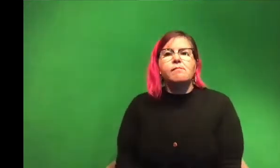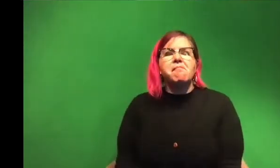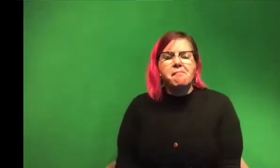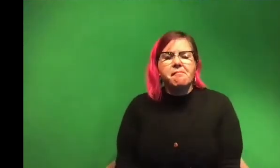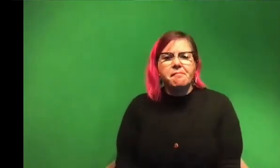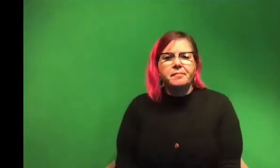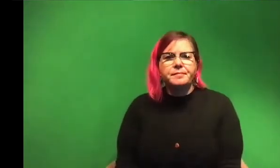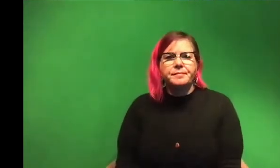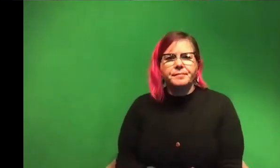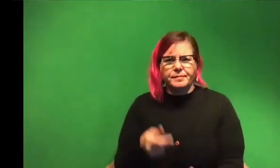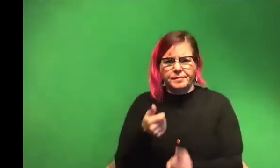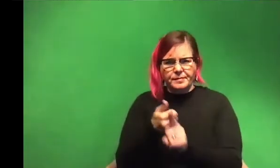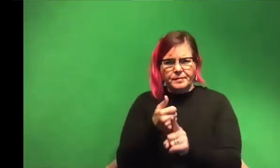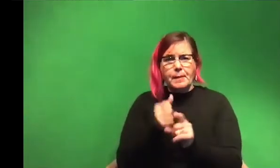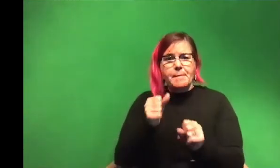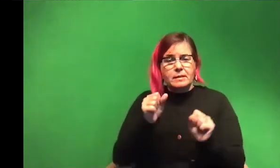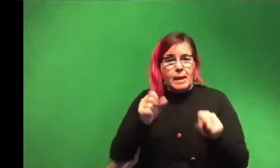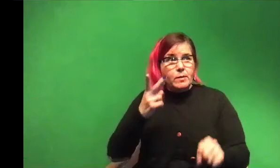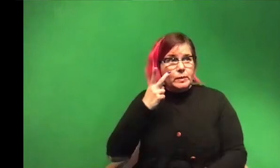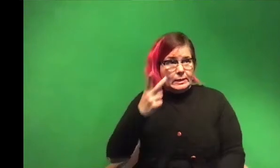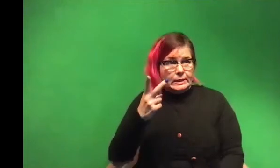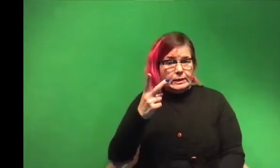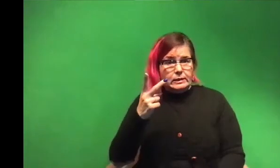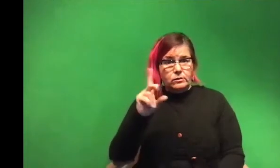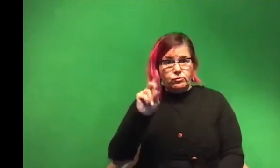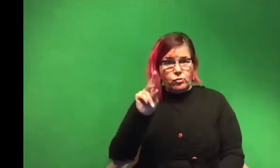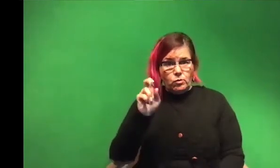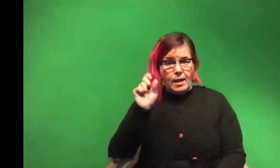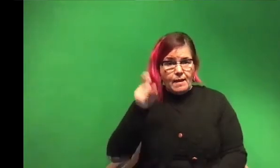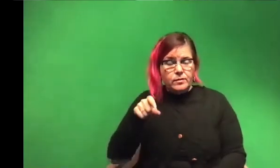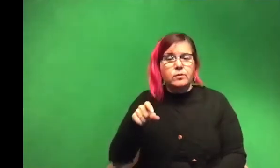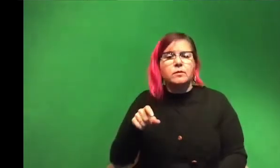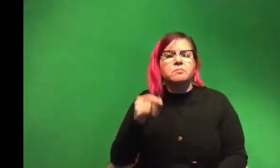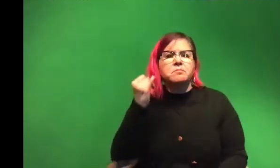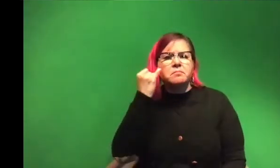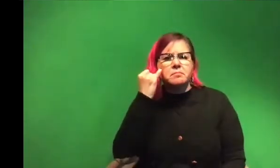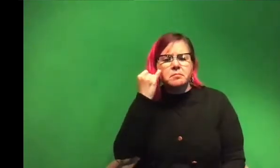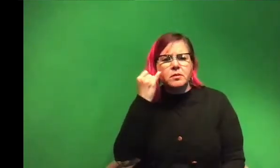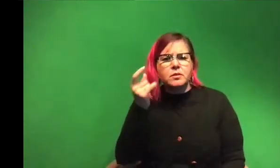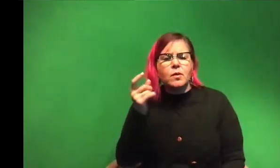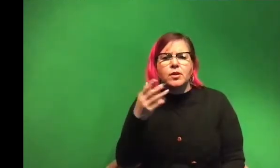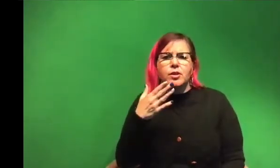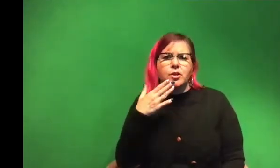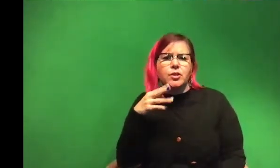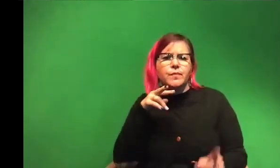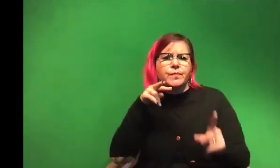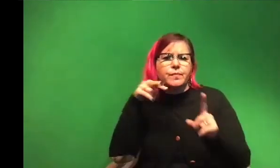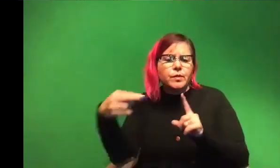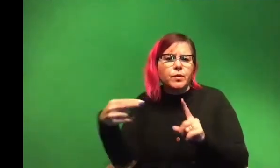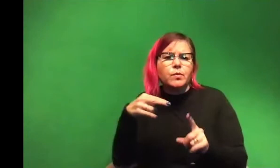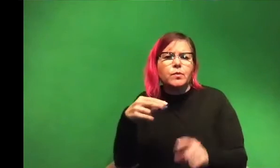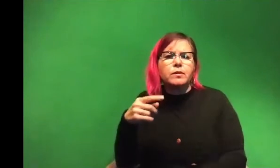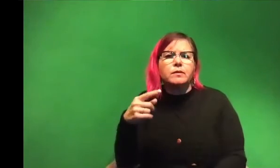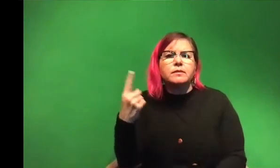when you said you have to be in eyesight of your drone. So let's say you want to like get a decent view of a somewhere